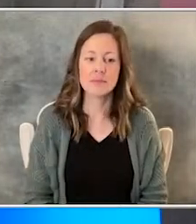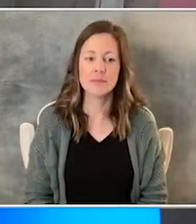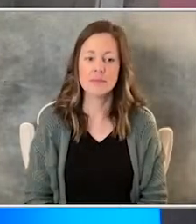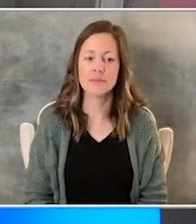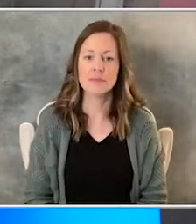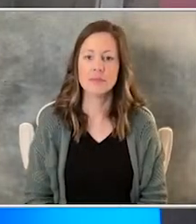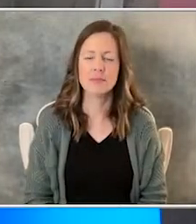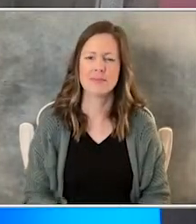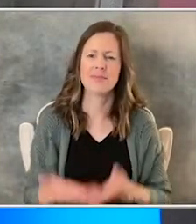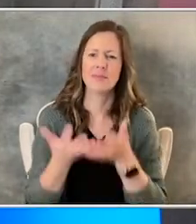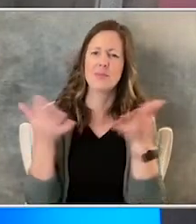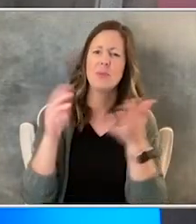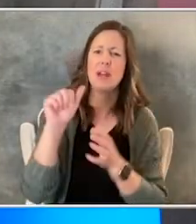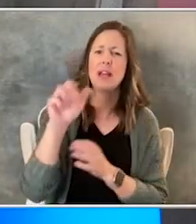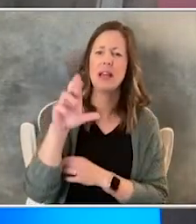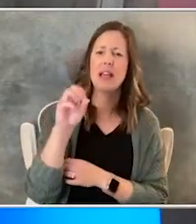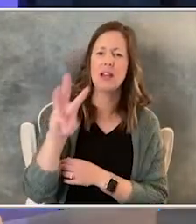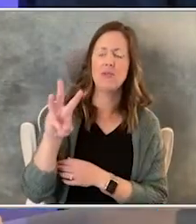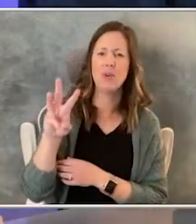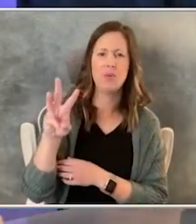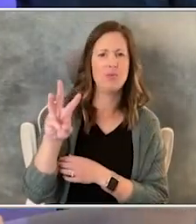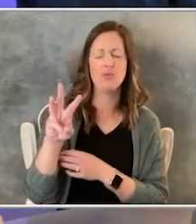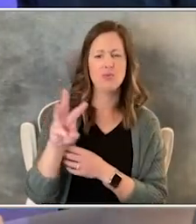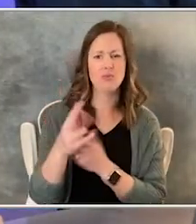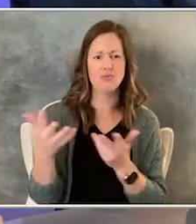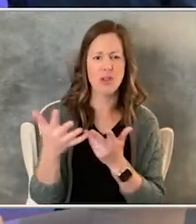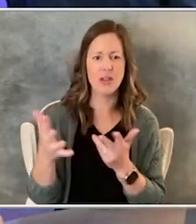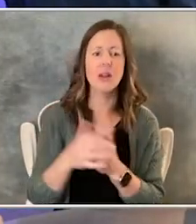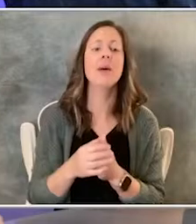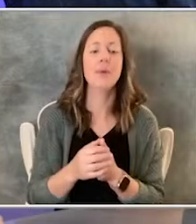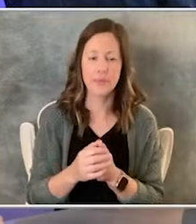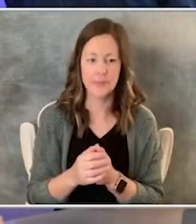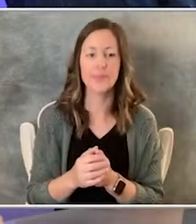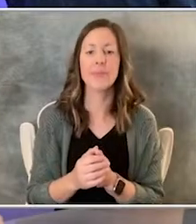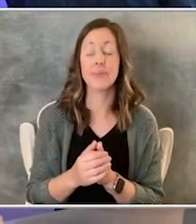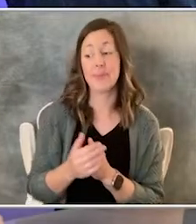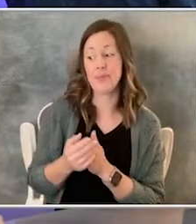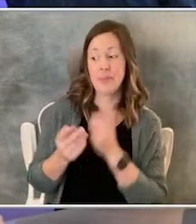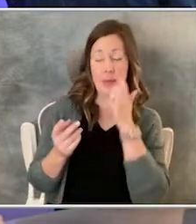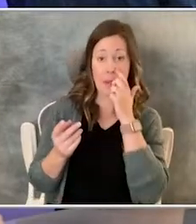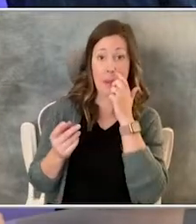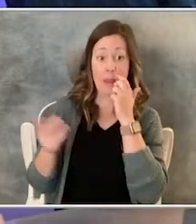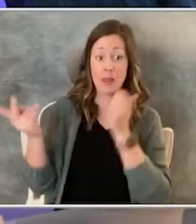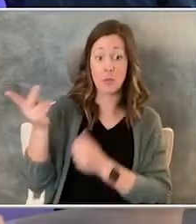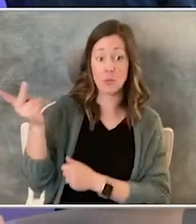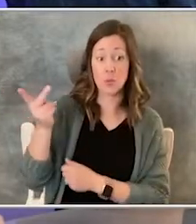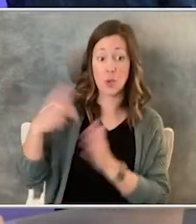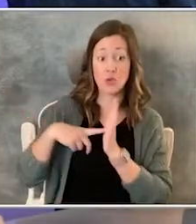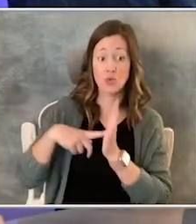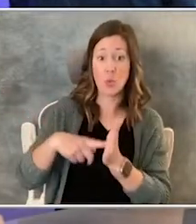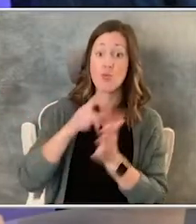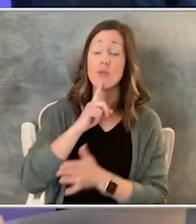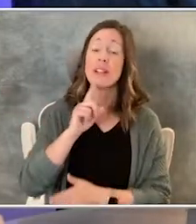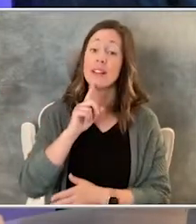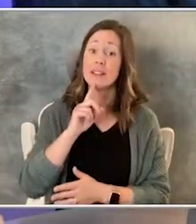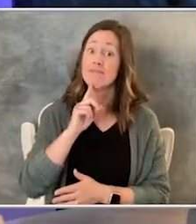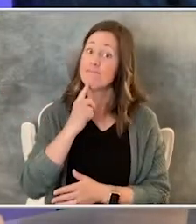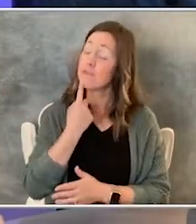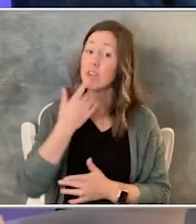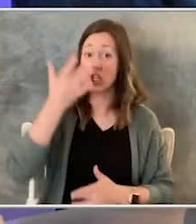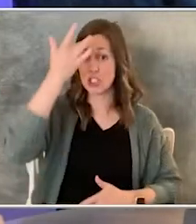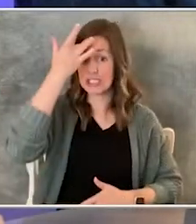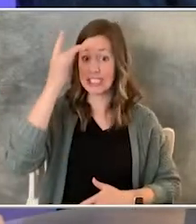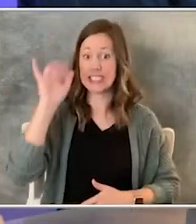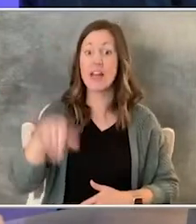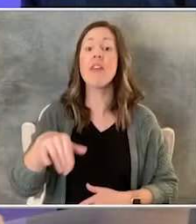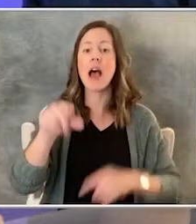were able to get through this 100% blockage. And then that little branch that we talked about that looked bigger than it should be, it now looks